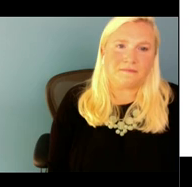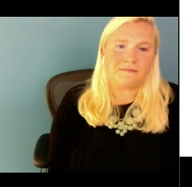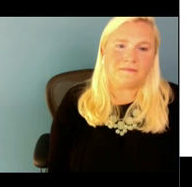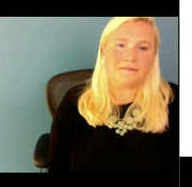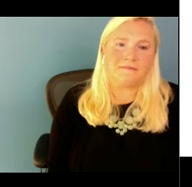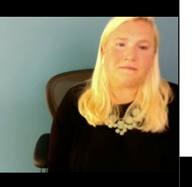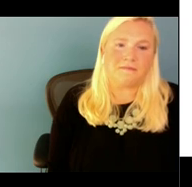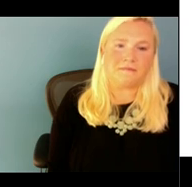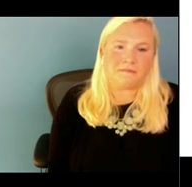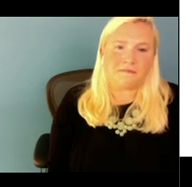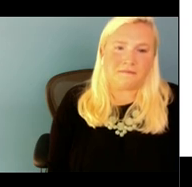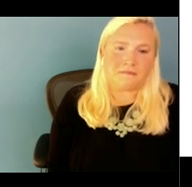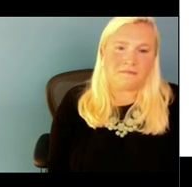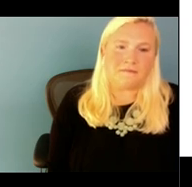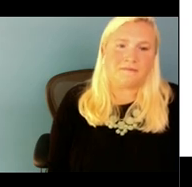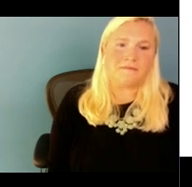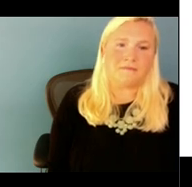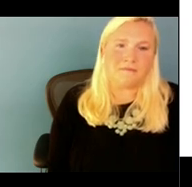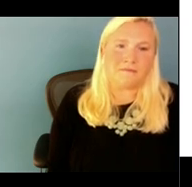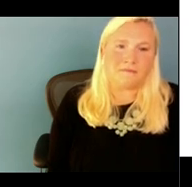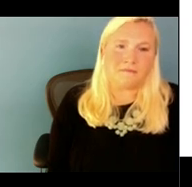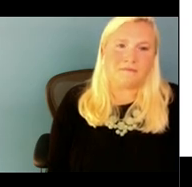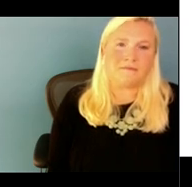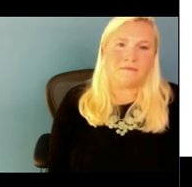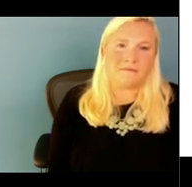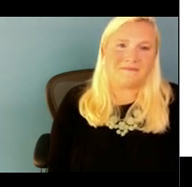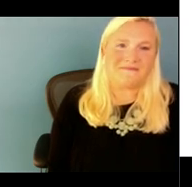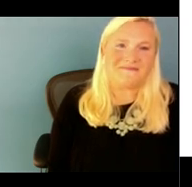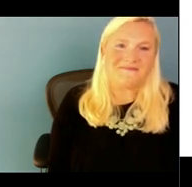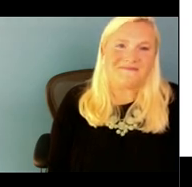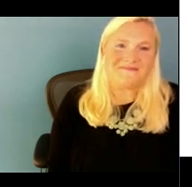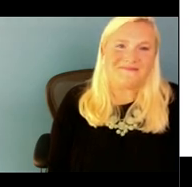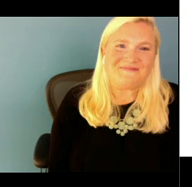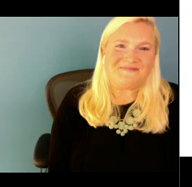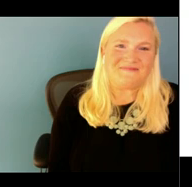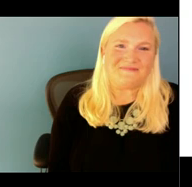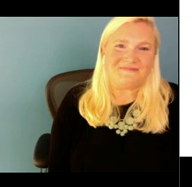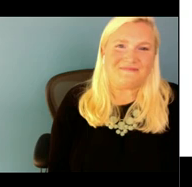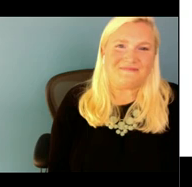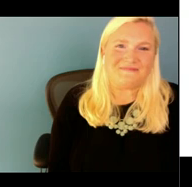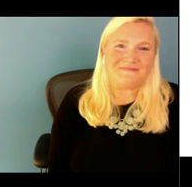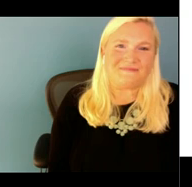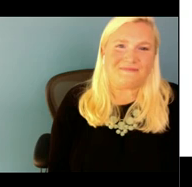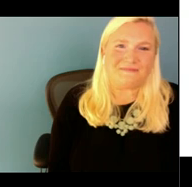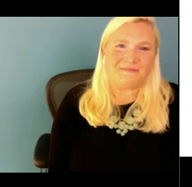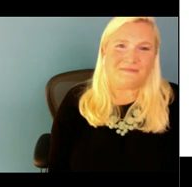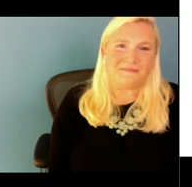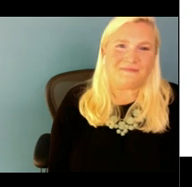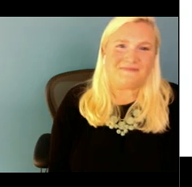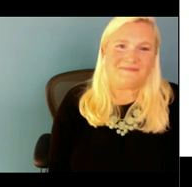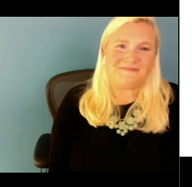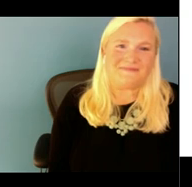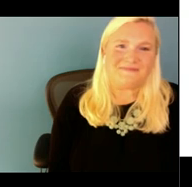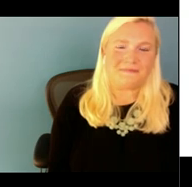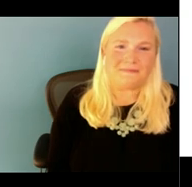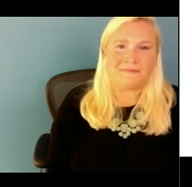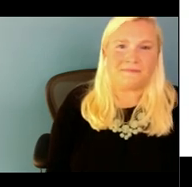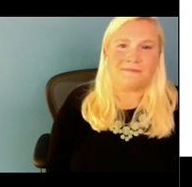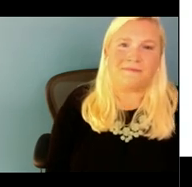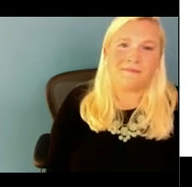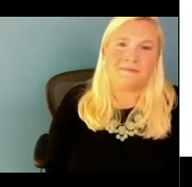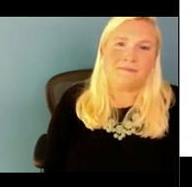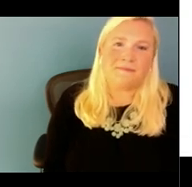mechanisms for each, comorbidity, et cetera? Scott, I see you nodding. Would you like to take this one first? Oh, sure. It's a topic